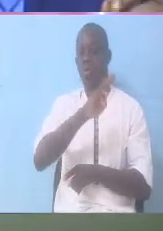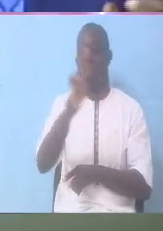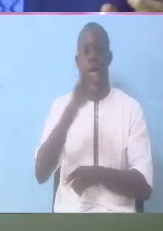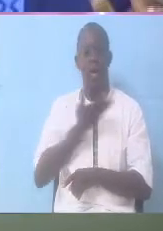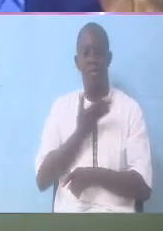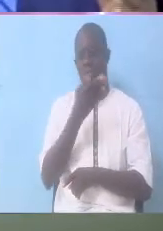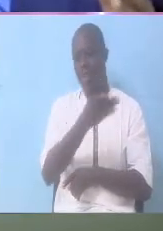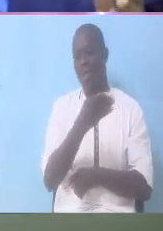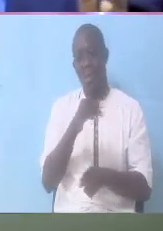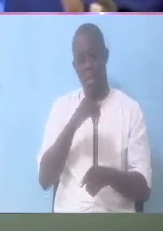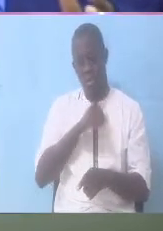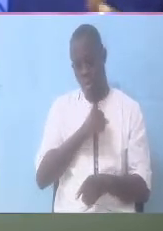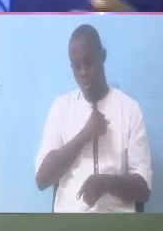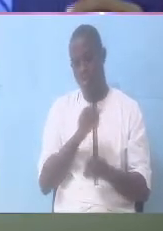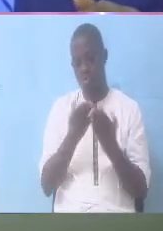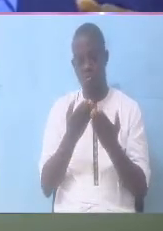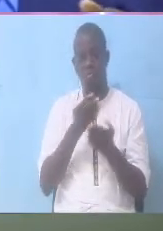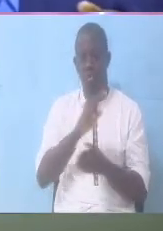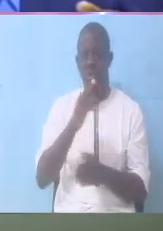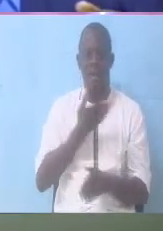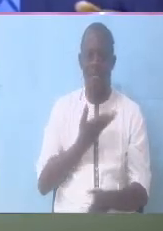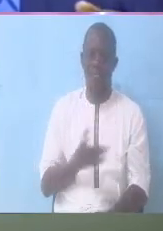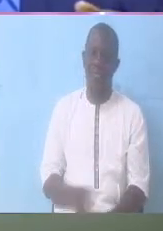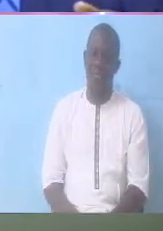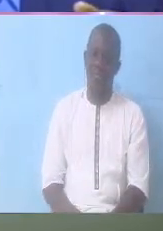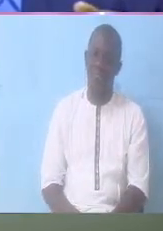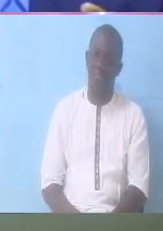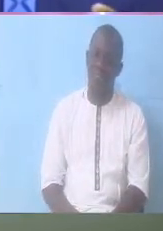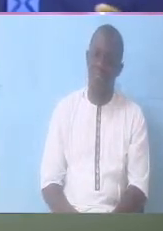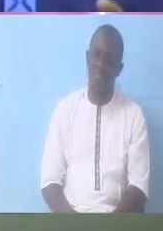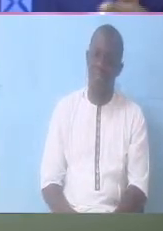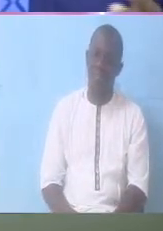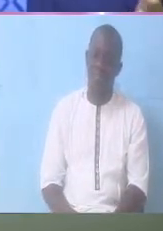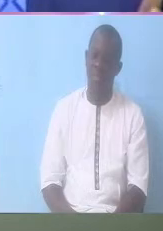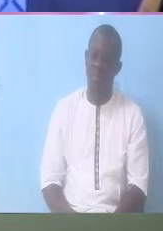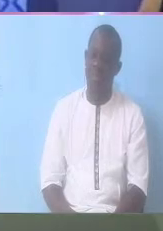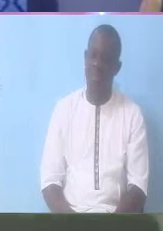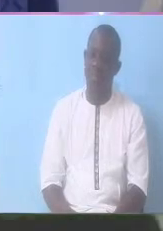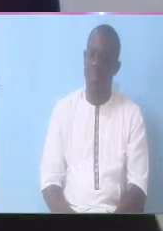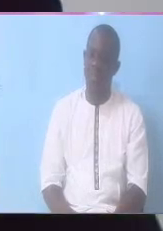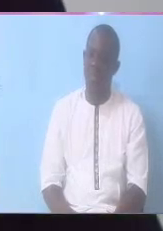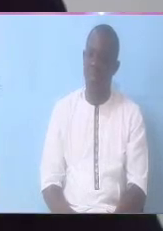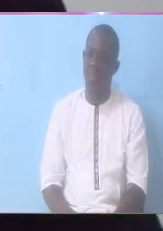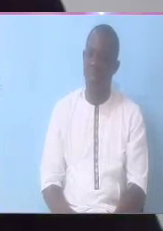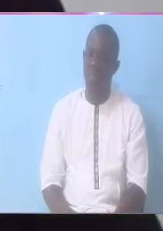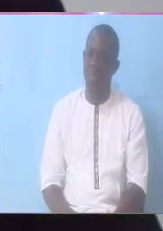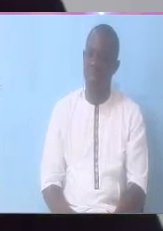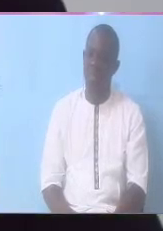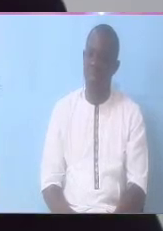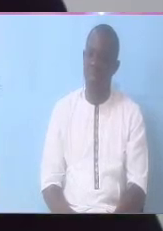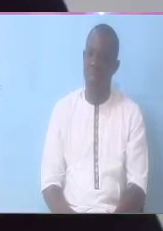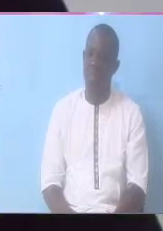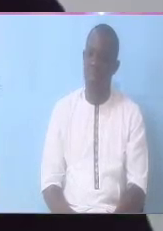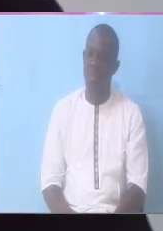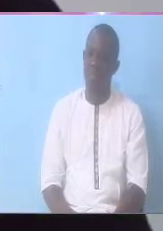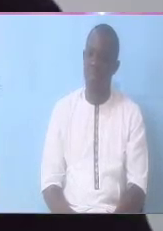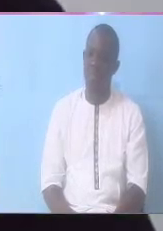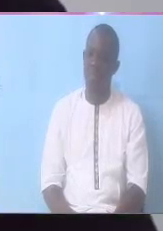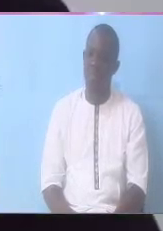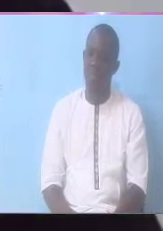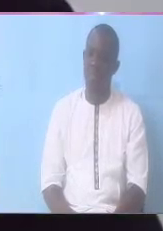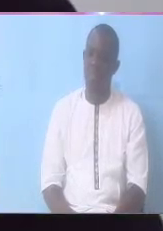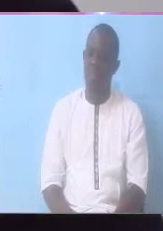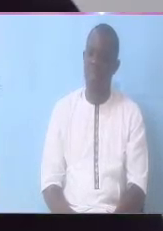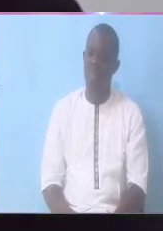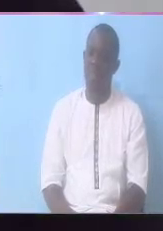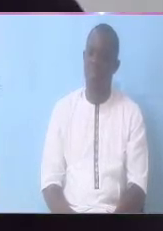No. As time goes on, you will come to the truth. We will all know the truth. What I want to say here, I do not want words to be put into my mouth. I have to be